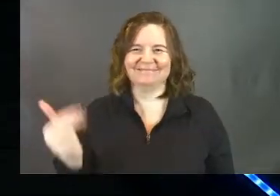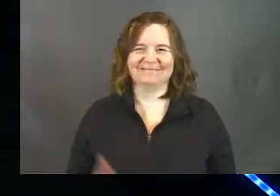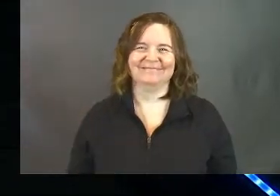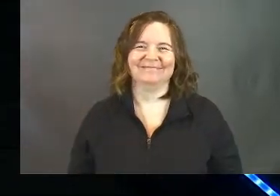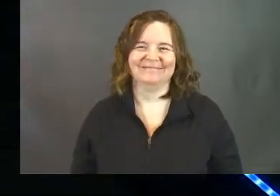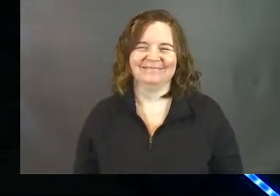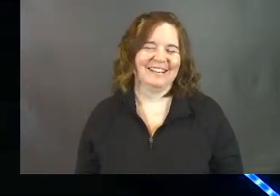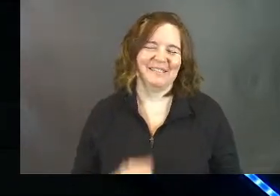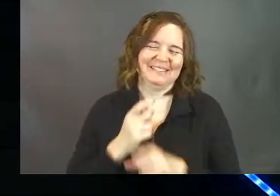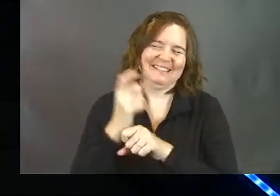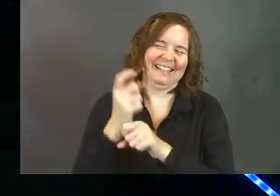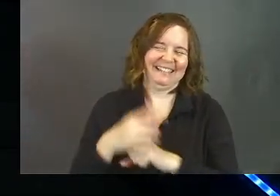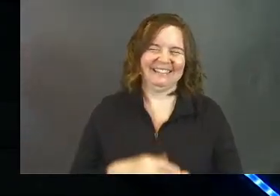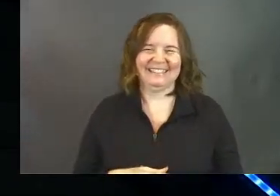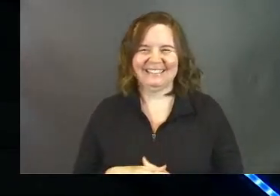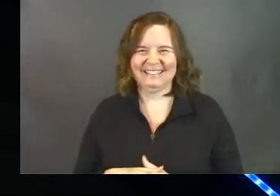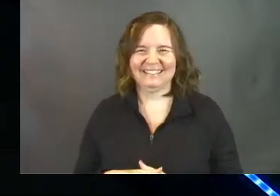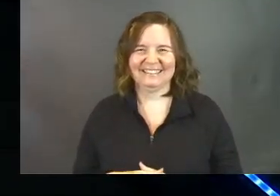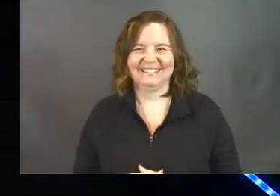Just kidding.